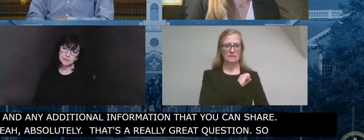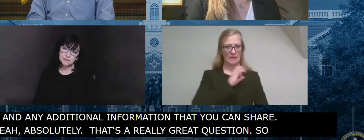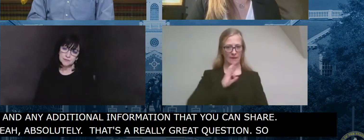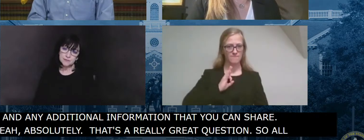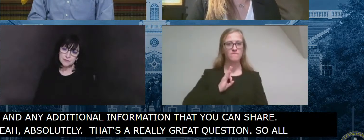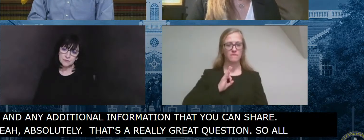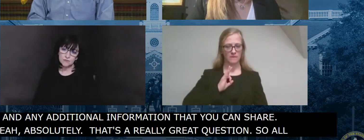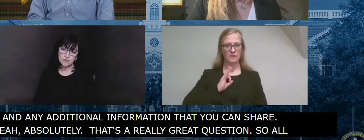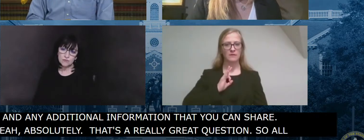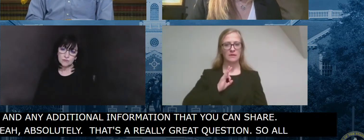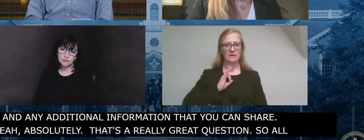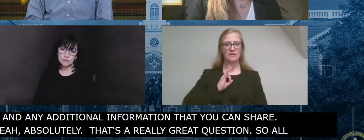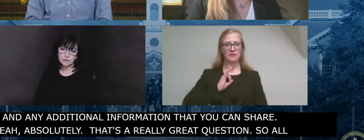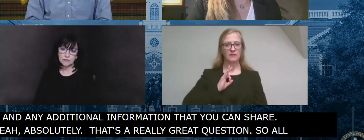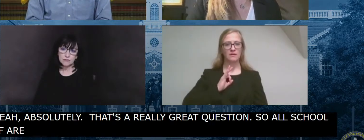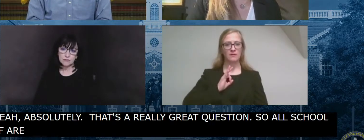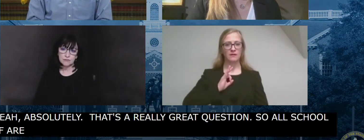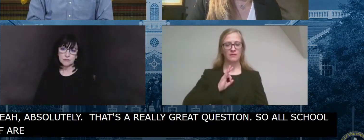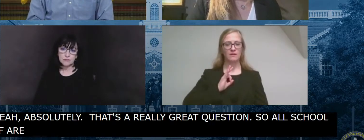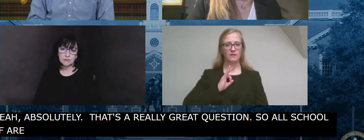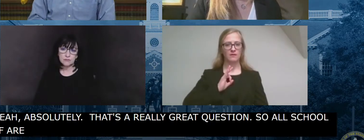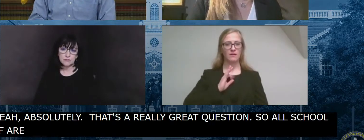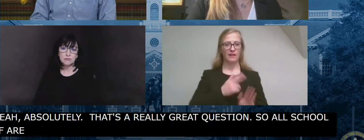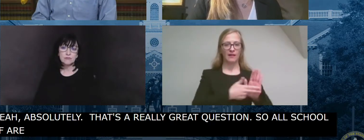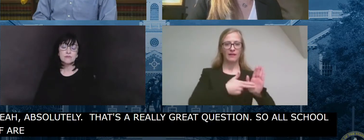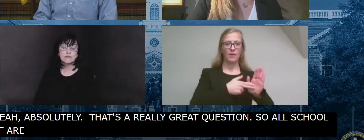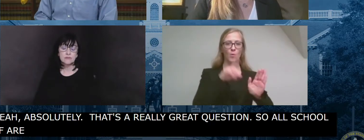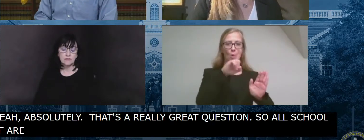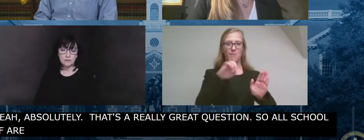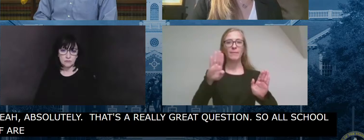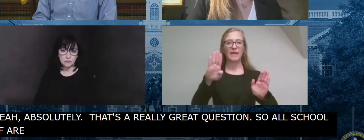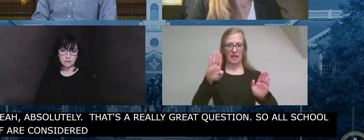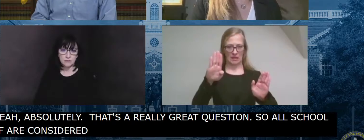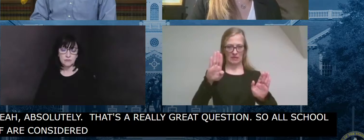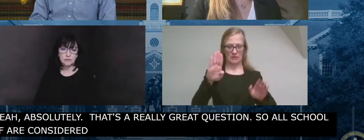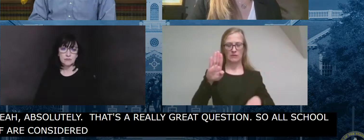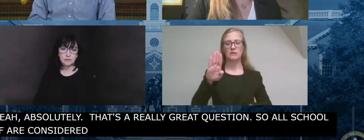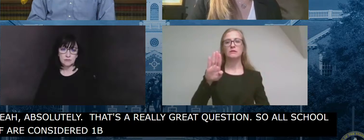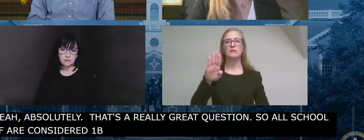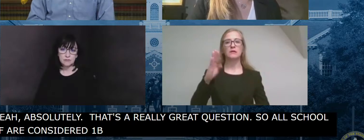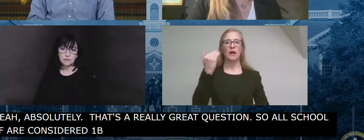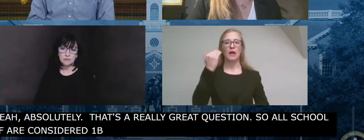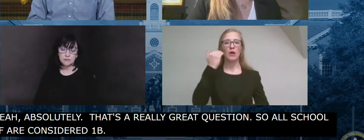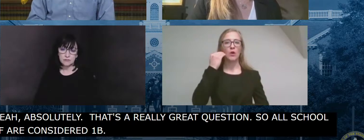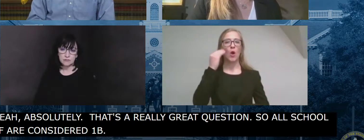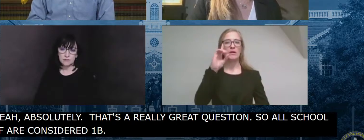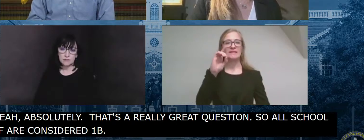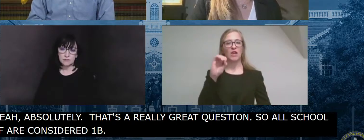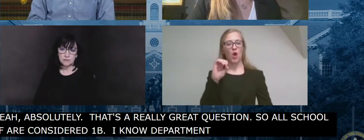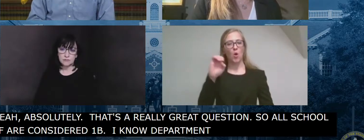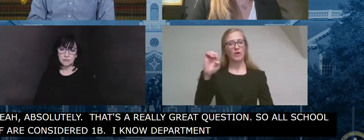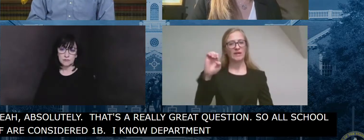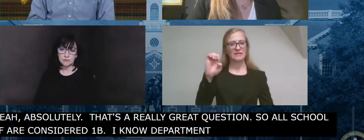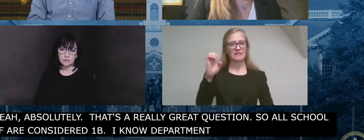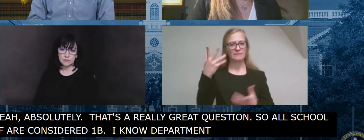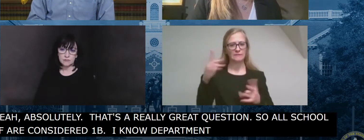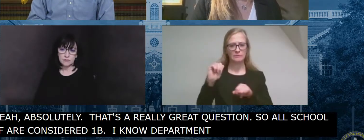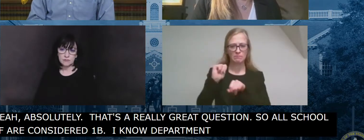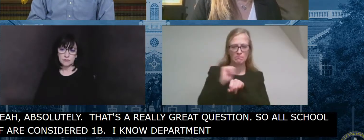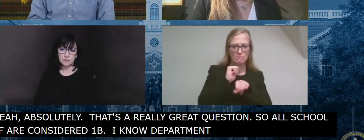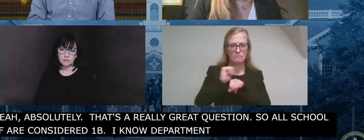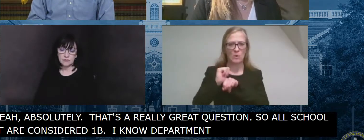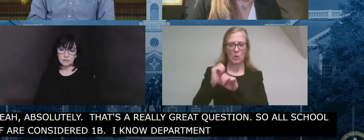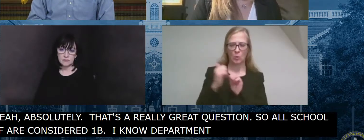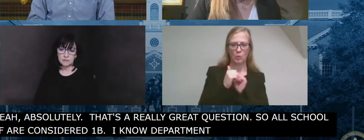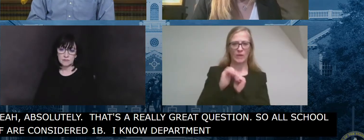are considered 1B. Now, I know Department of Education has been working very closely with our